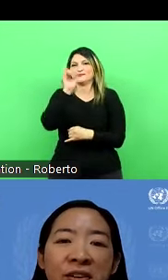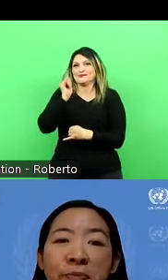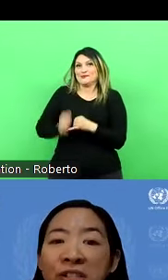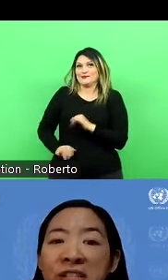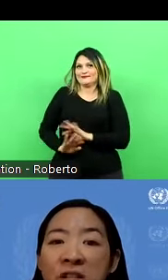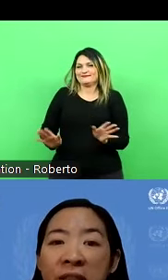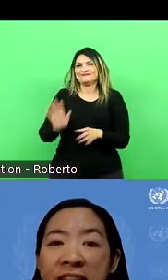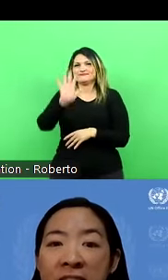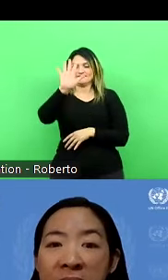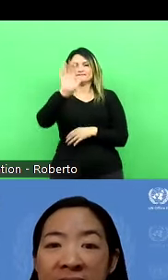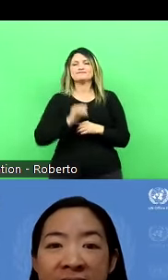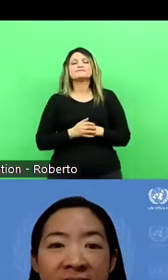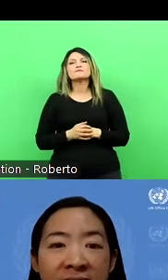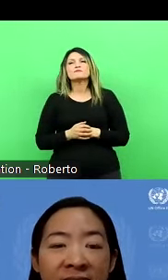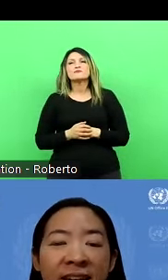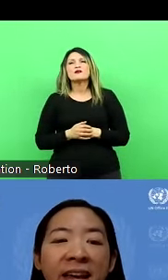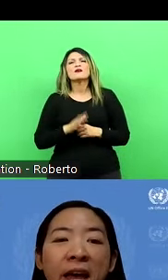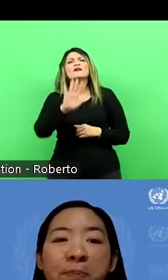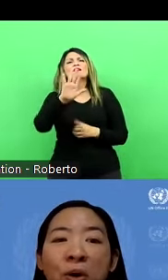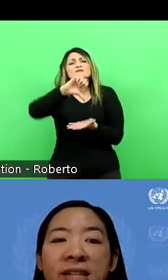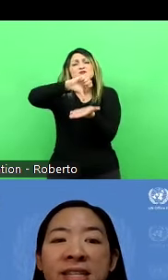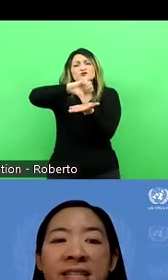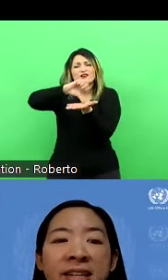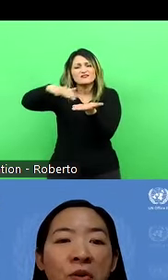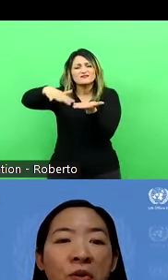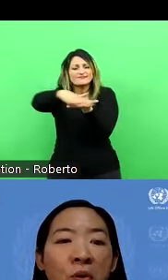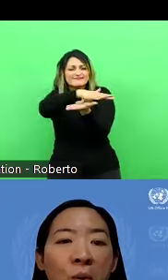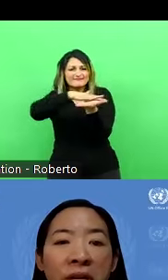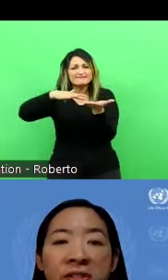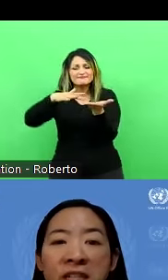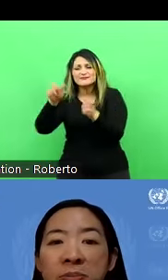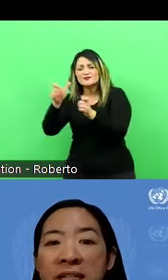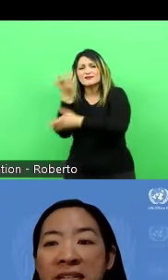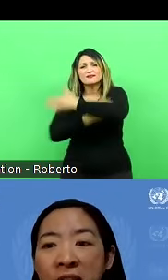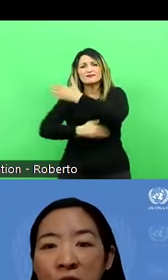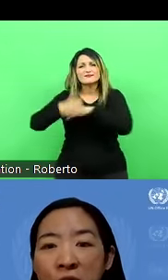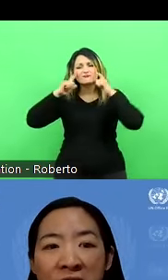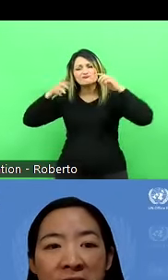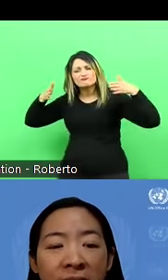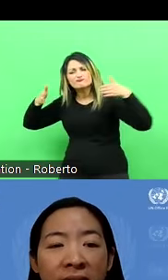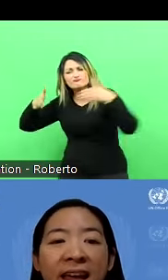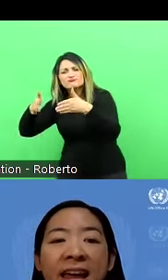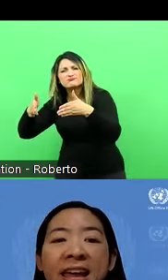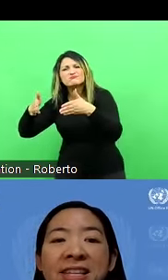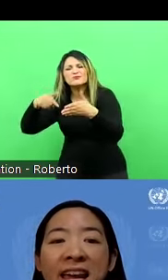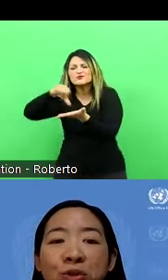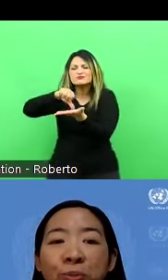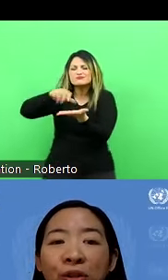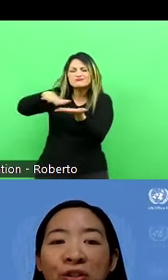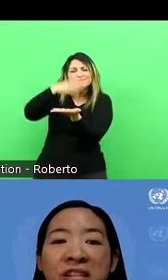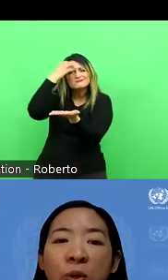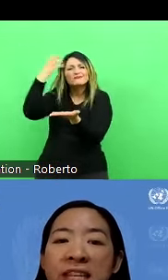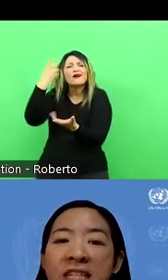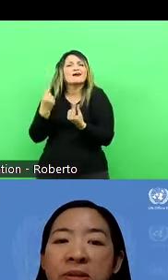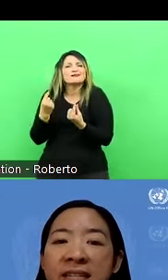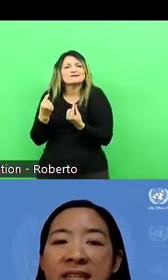needs of persons with disabilities. Appoint a city focal points for disability inclusion. Engage